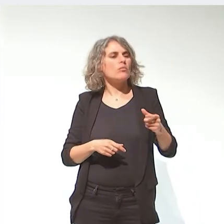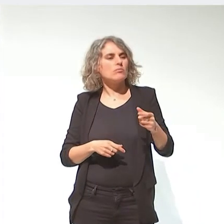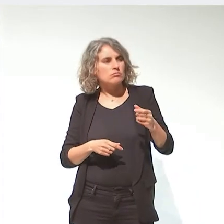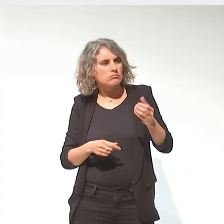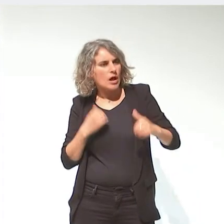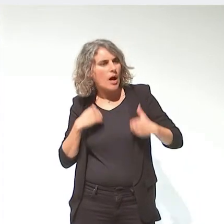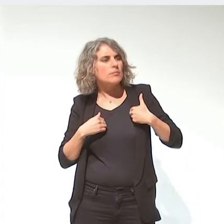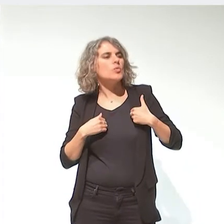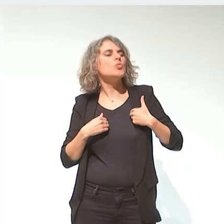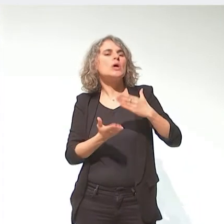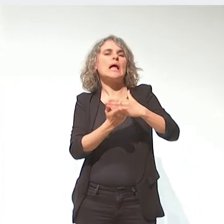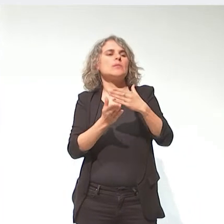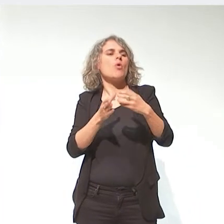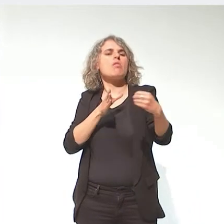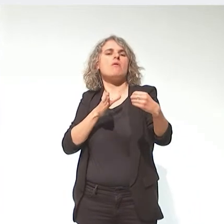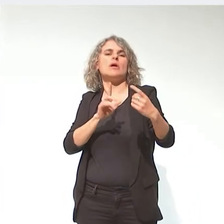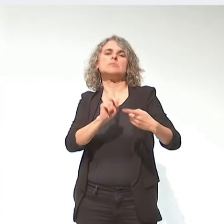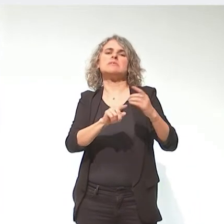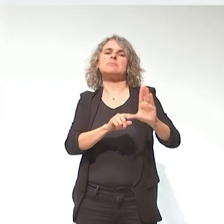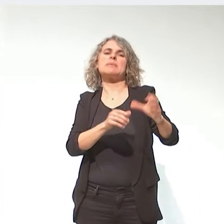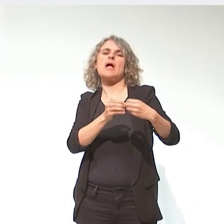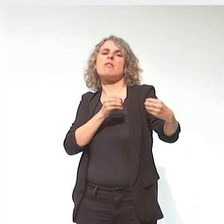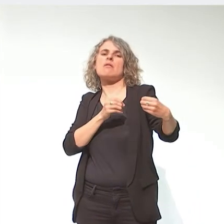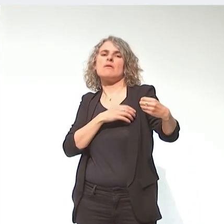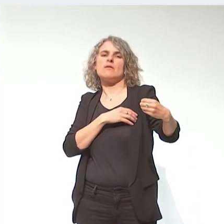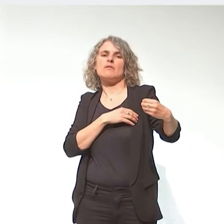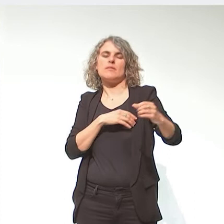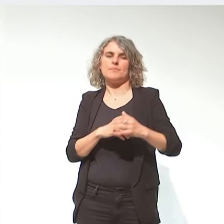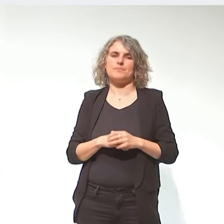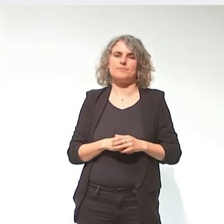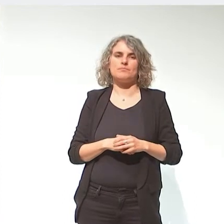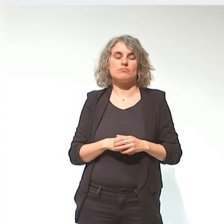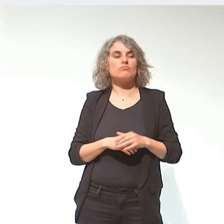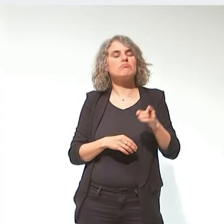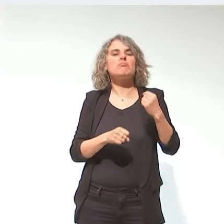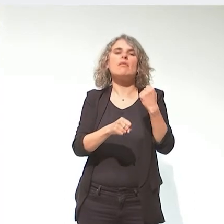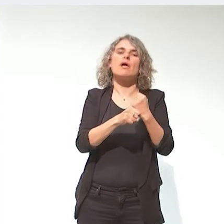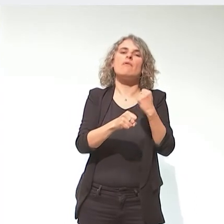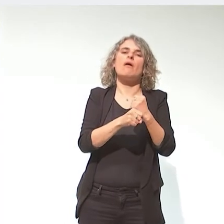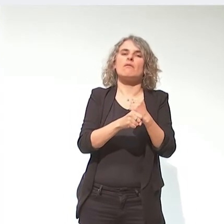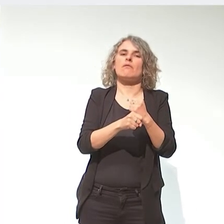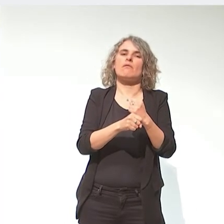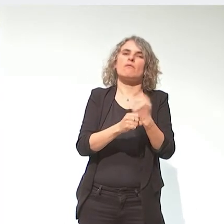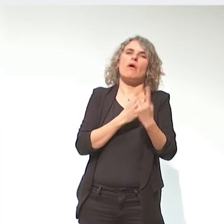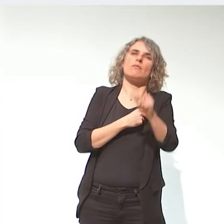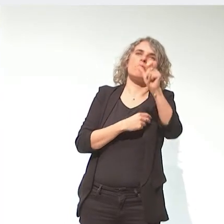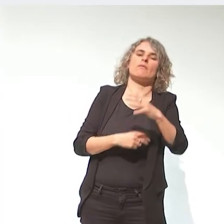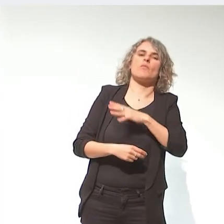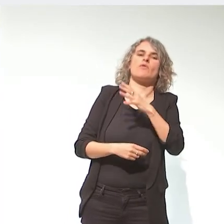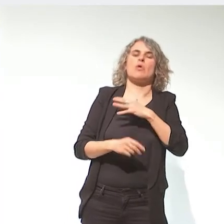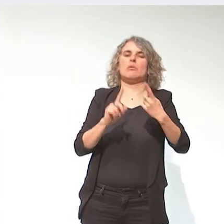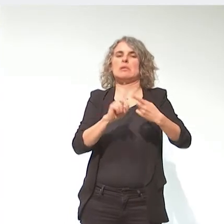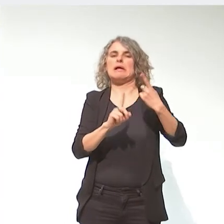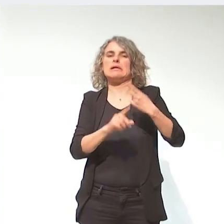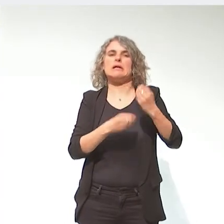with the special education teacher or with some special technicians. And